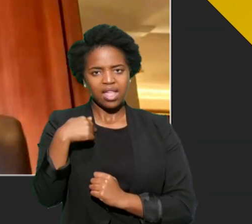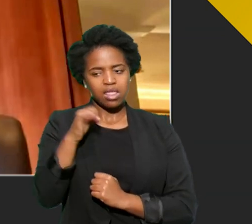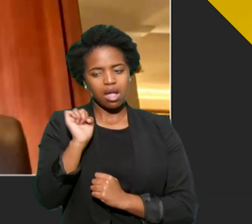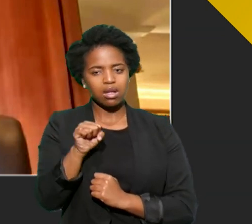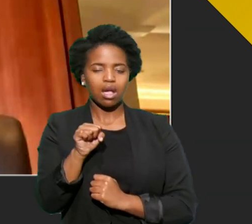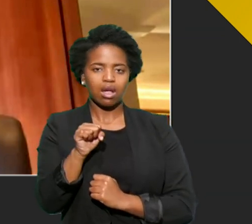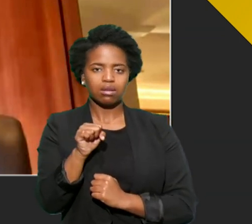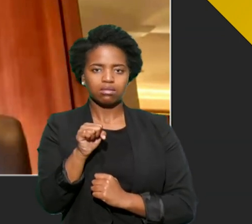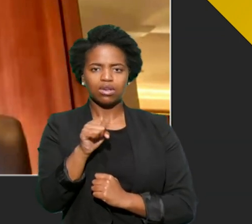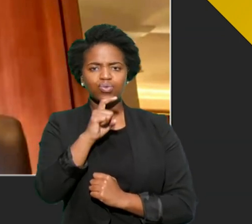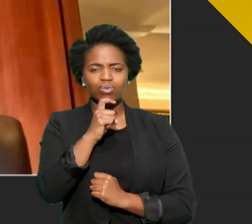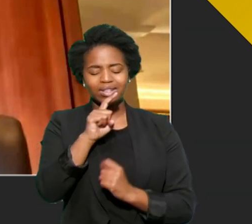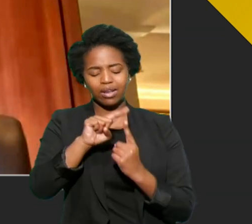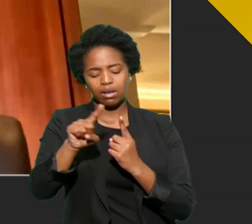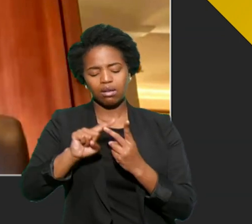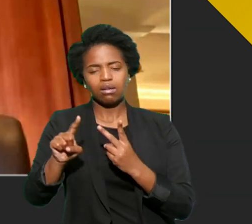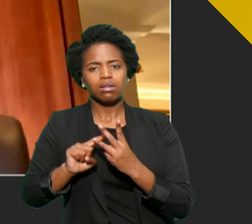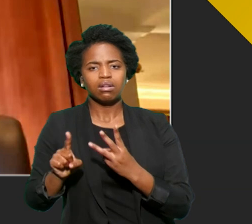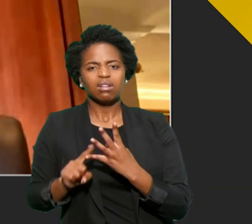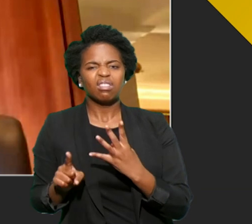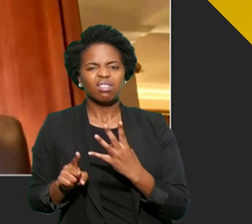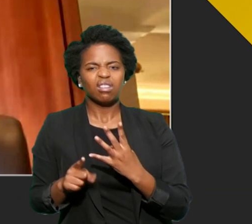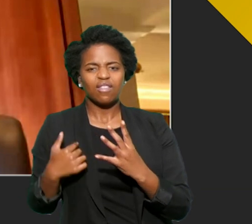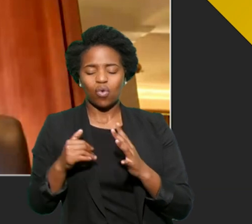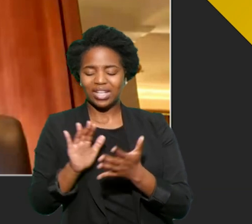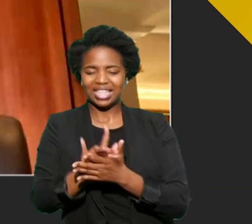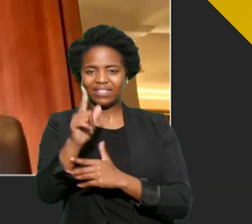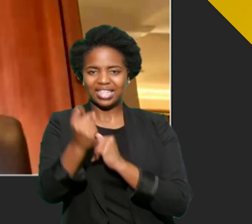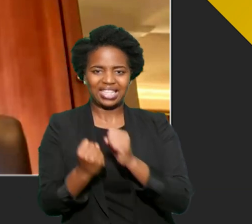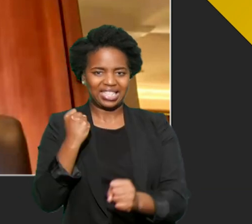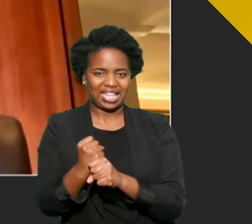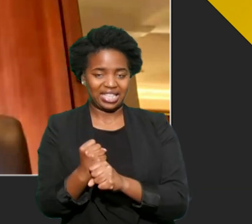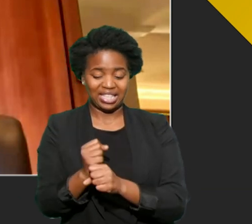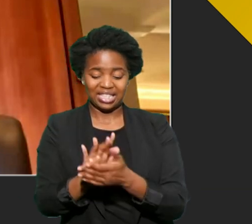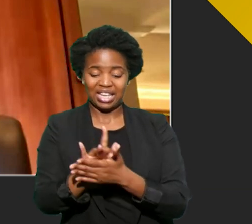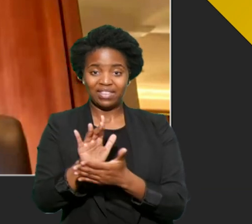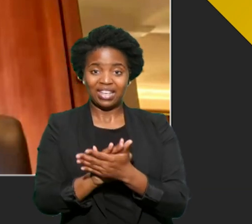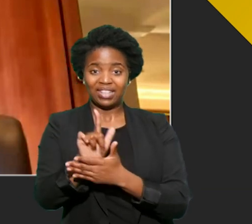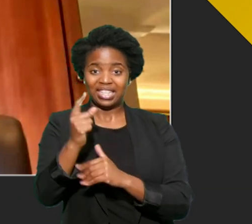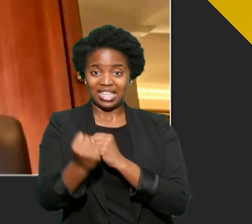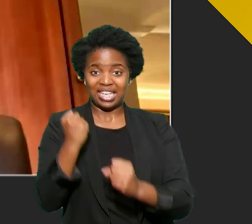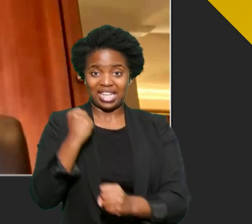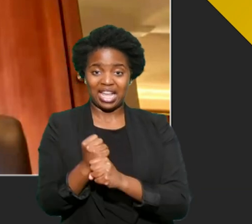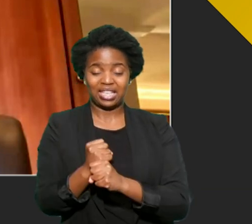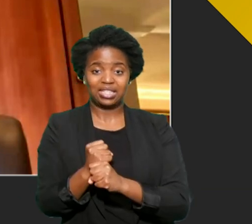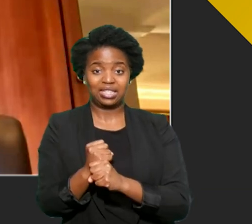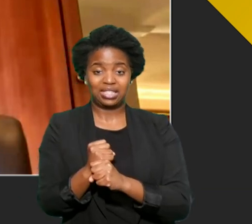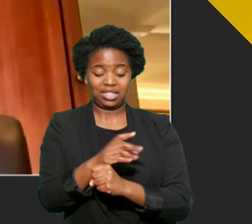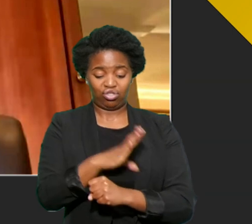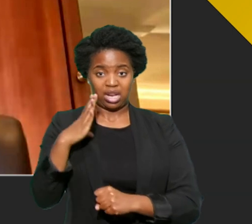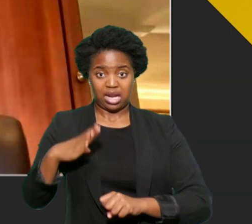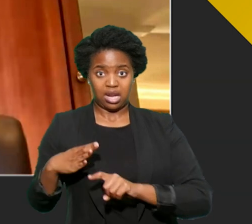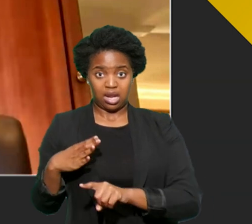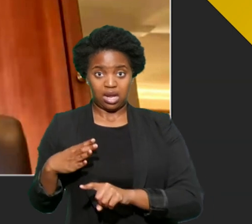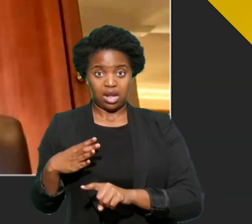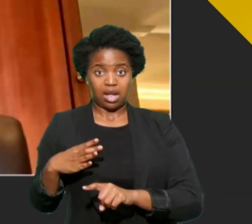their invention for a period of 17 years. So for 17 years, no one will be able to